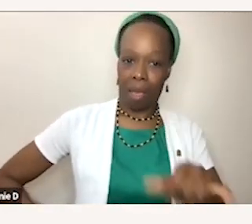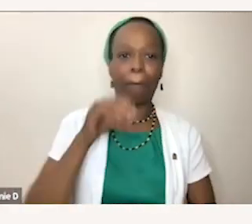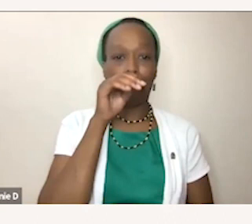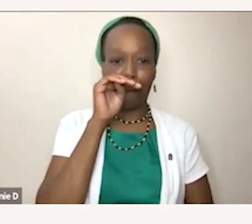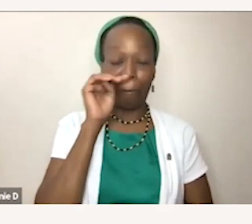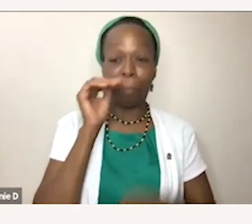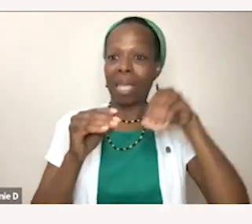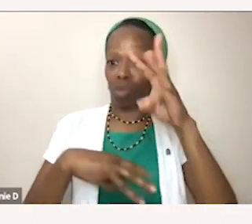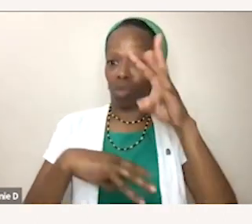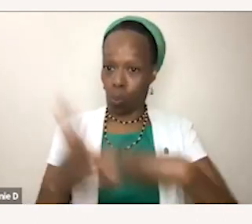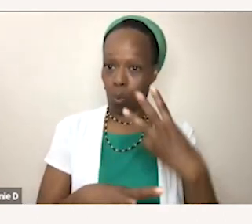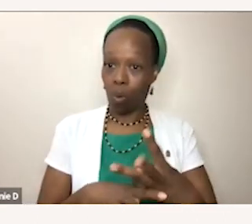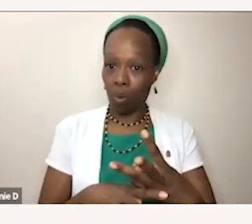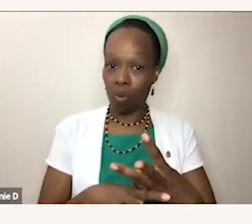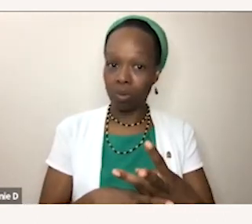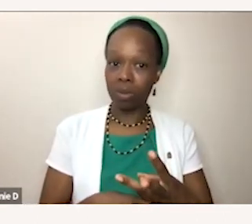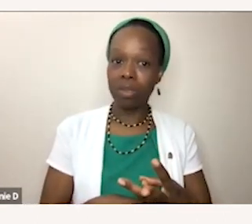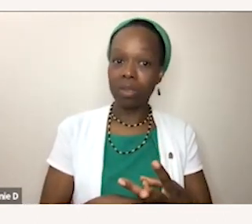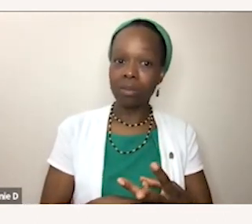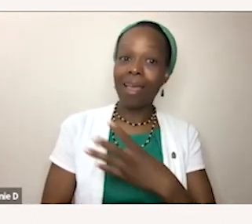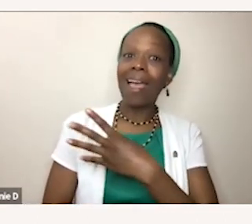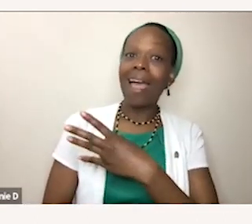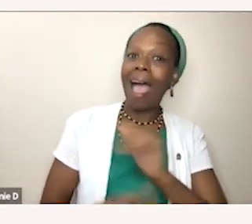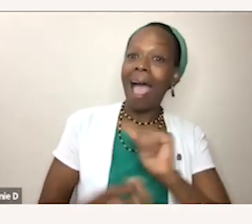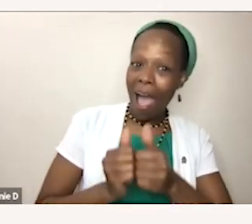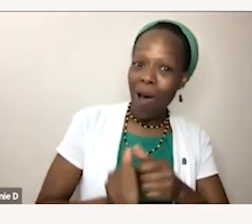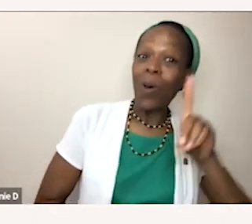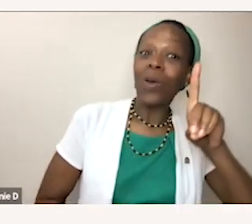in the world as disabled. All right, I think.